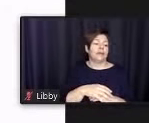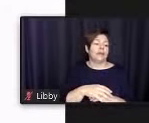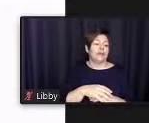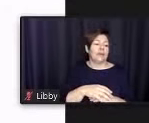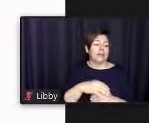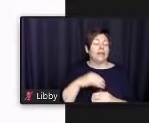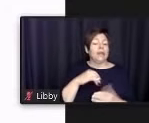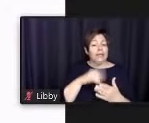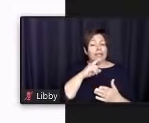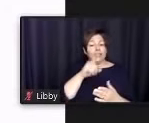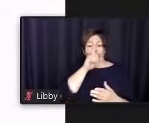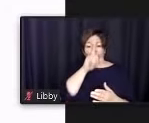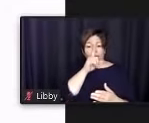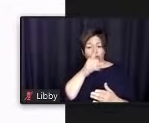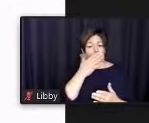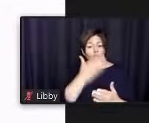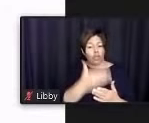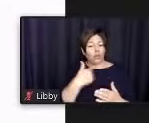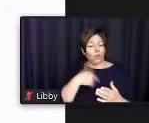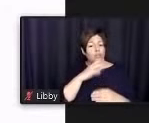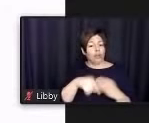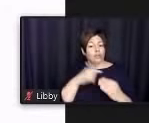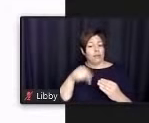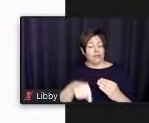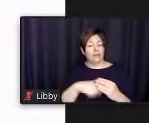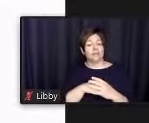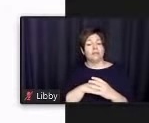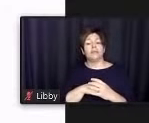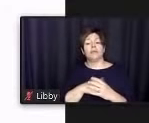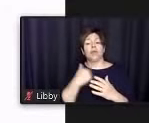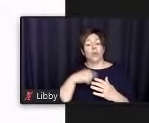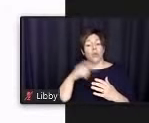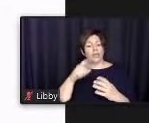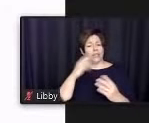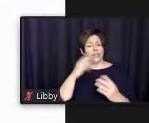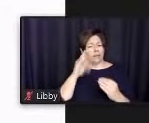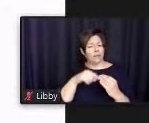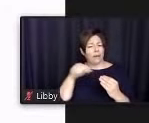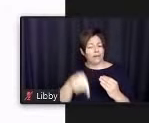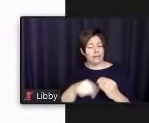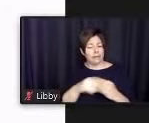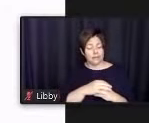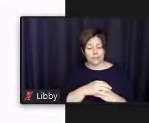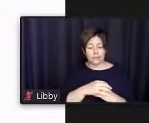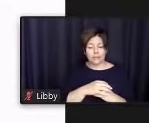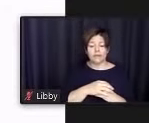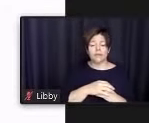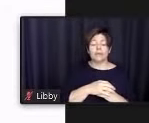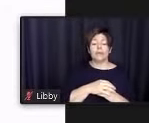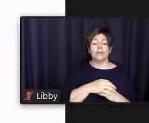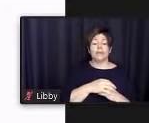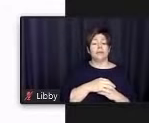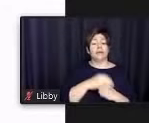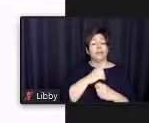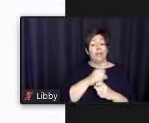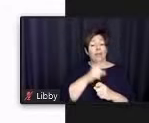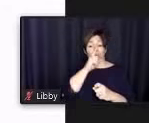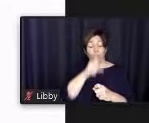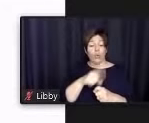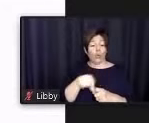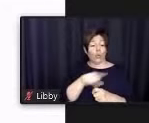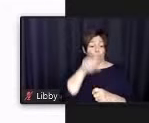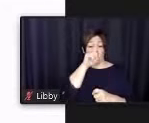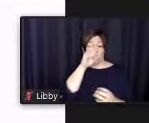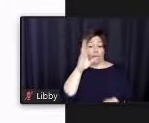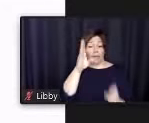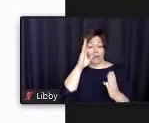It is really good as we talk about this. Is we need to think about this. Is make sure that you are paying